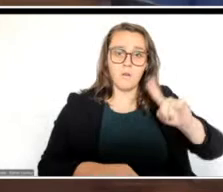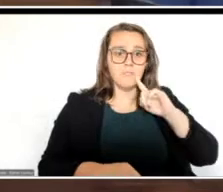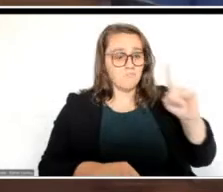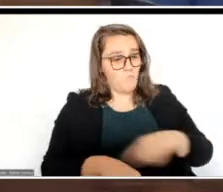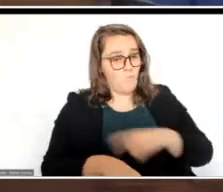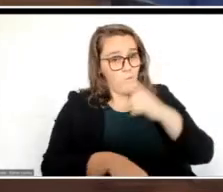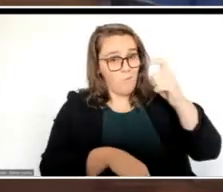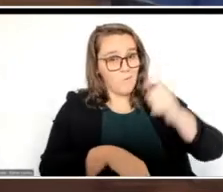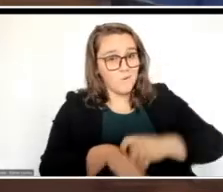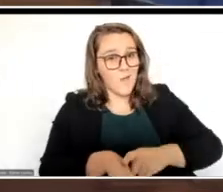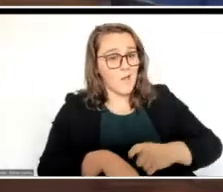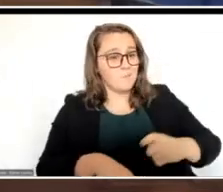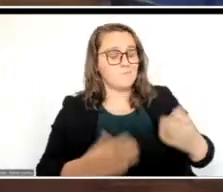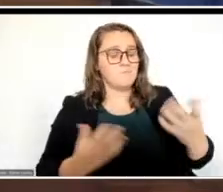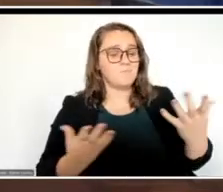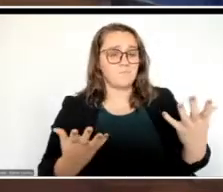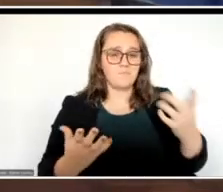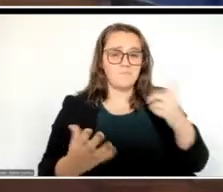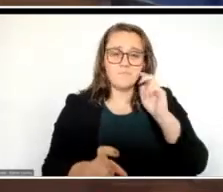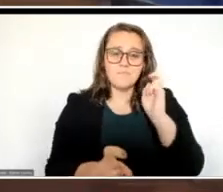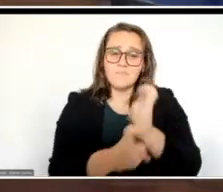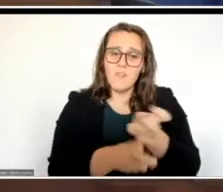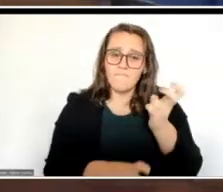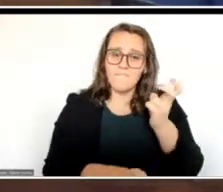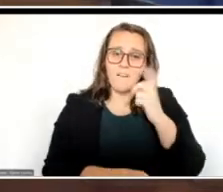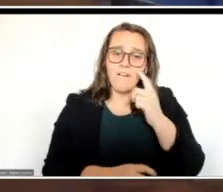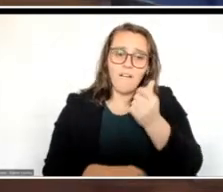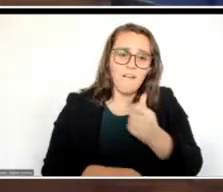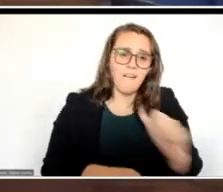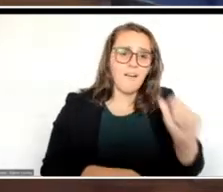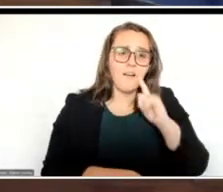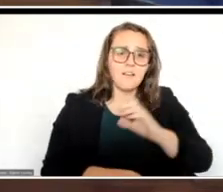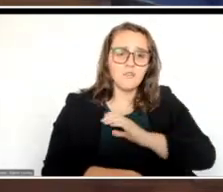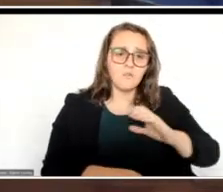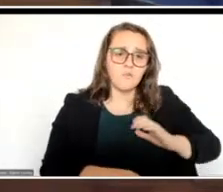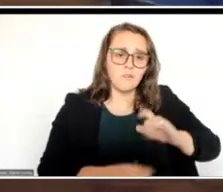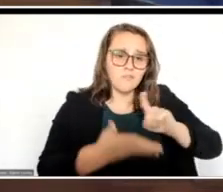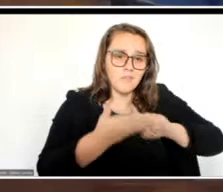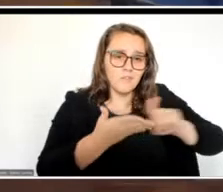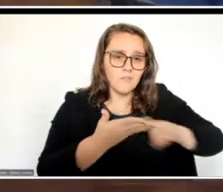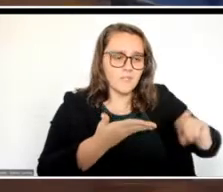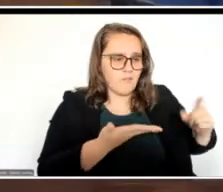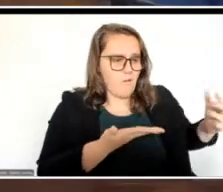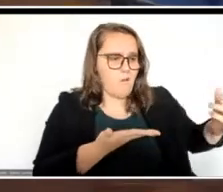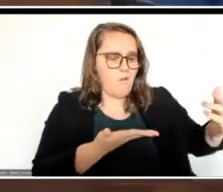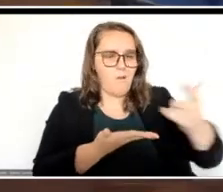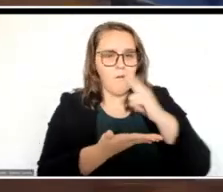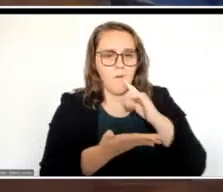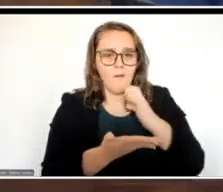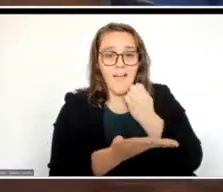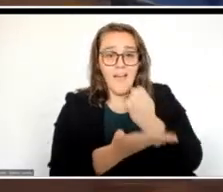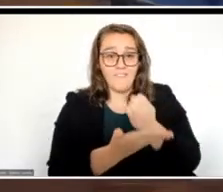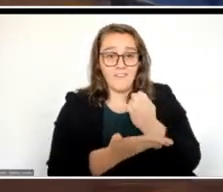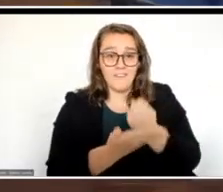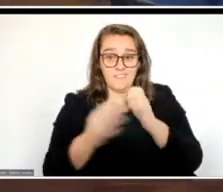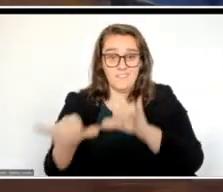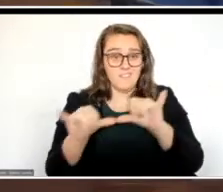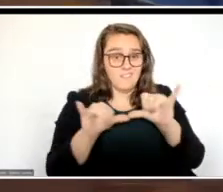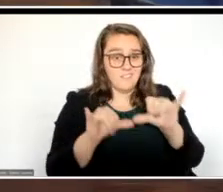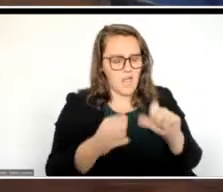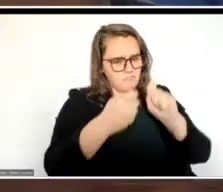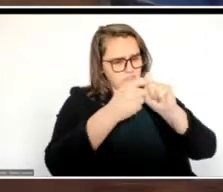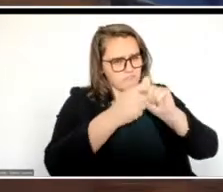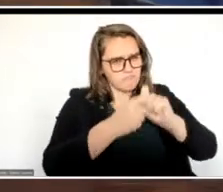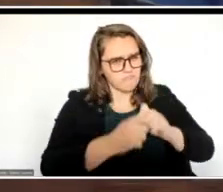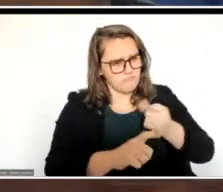congressional investigation to obtain evidence like what we've received, least of all such a detailed view into